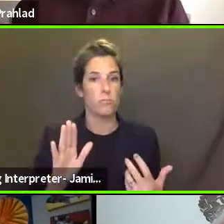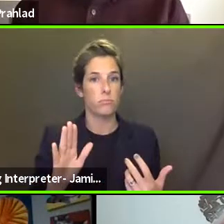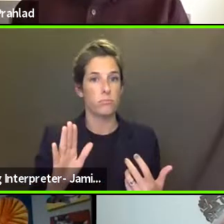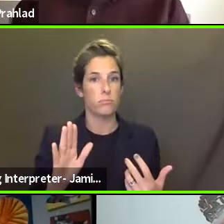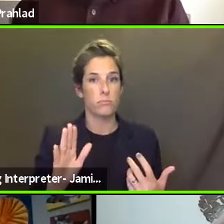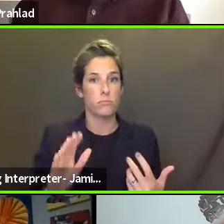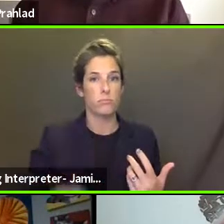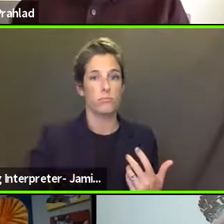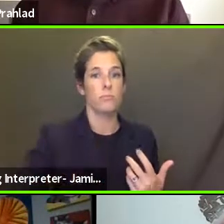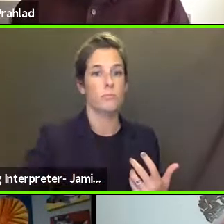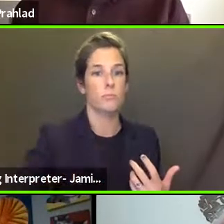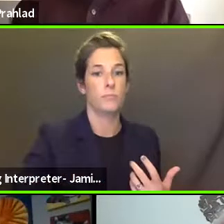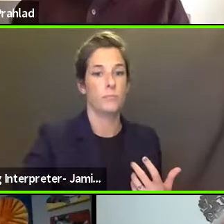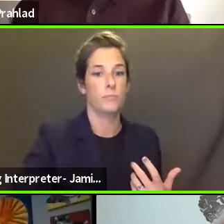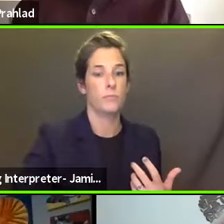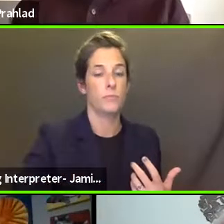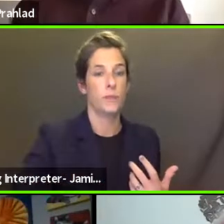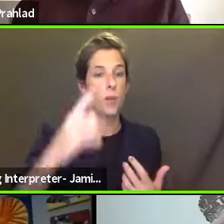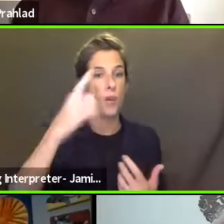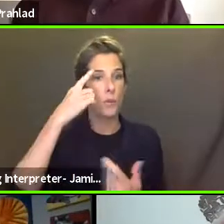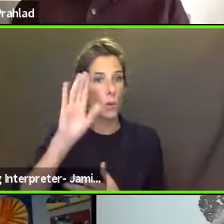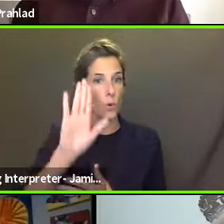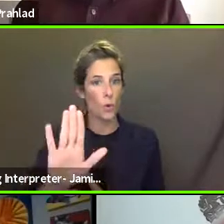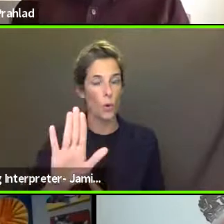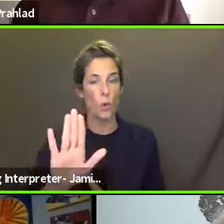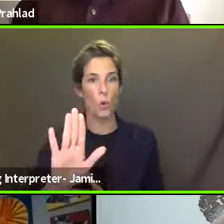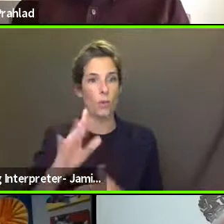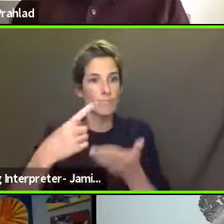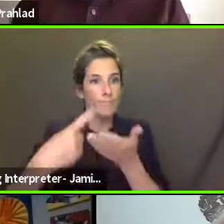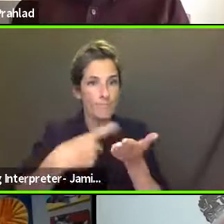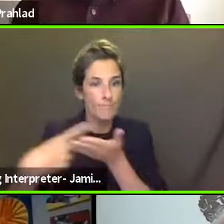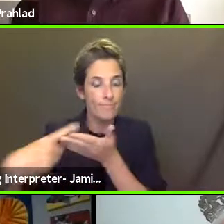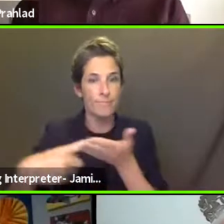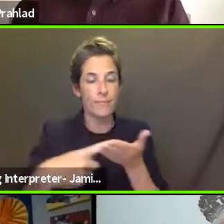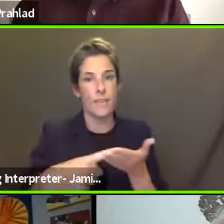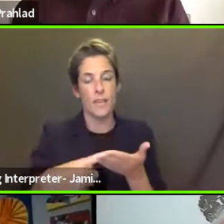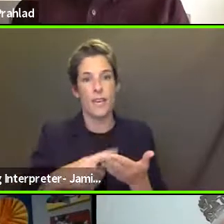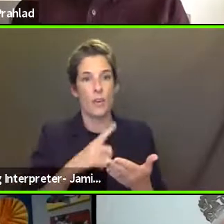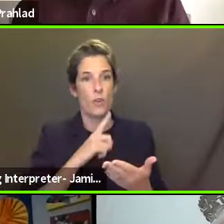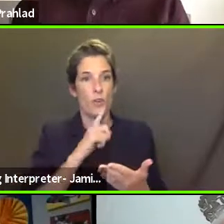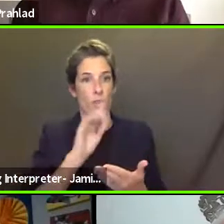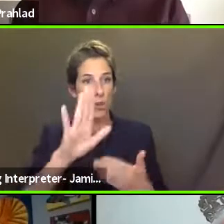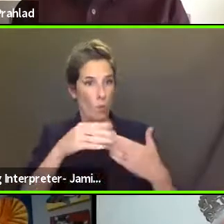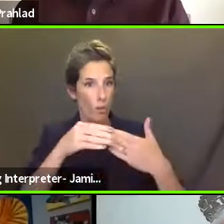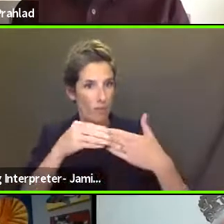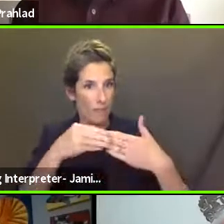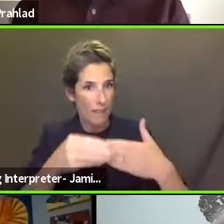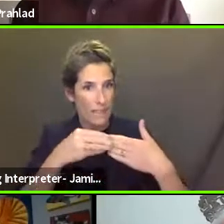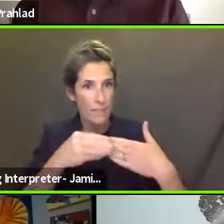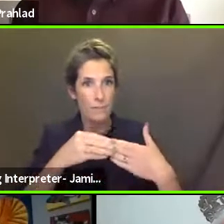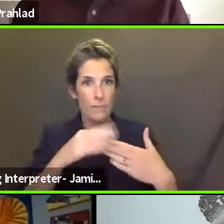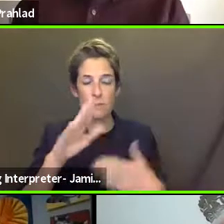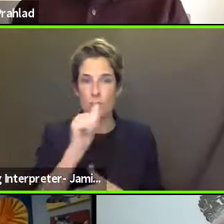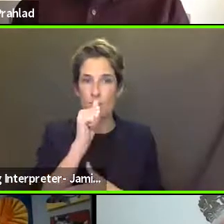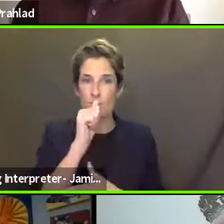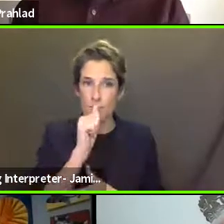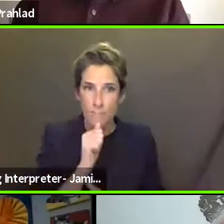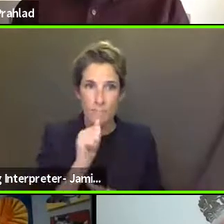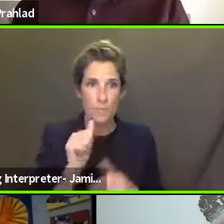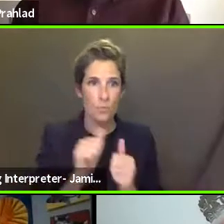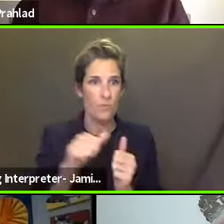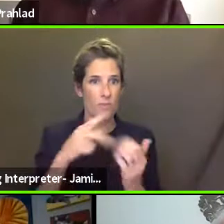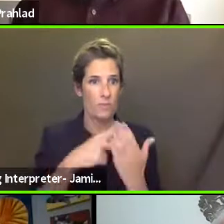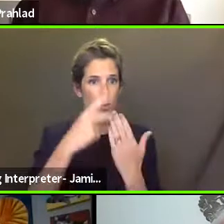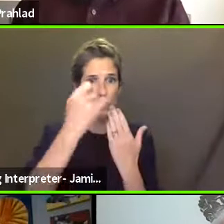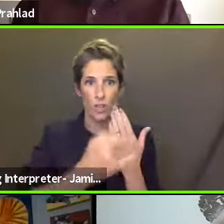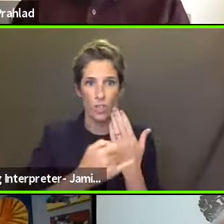Rosemary, the complexity and just patience and flexibility that you've brought to this project